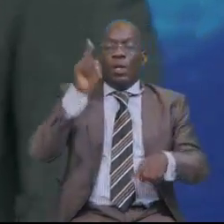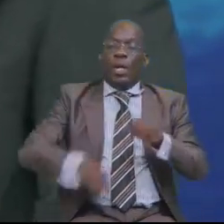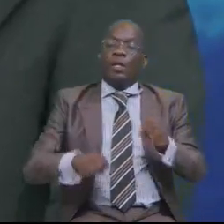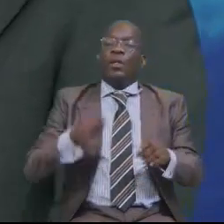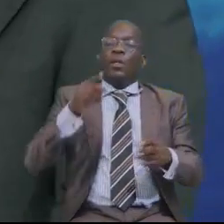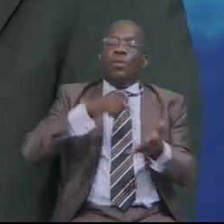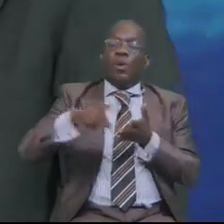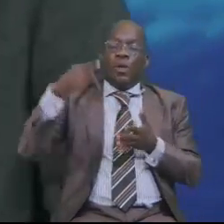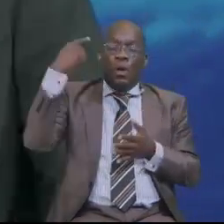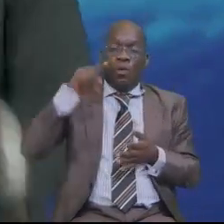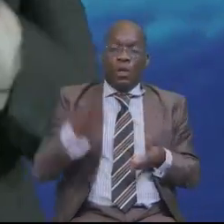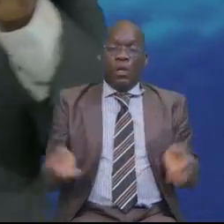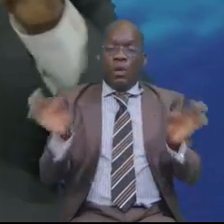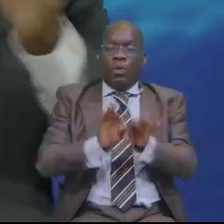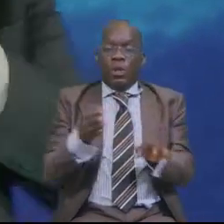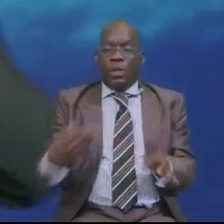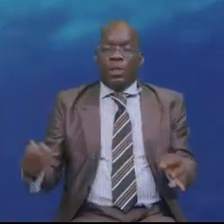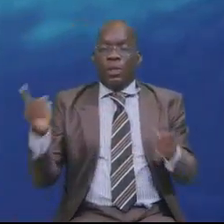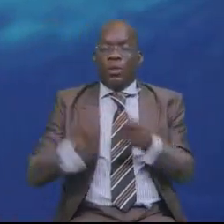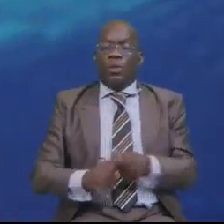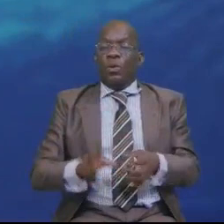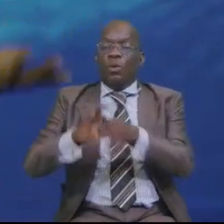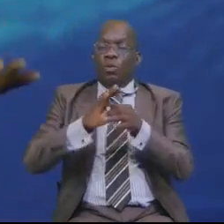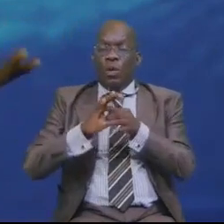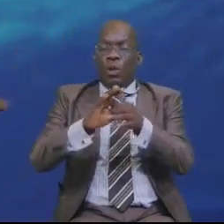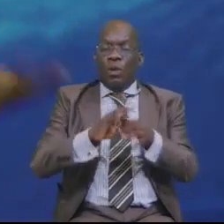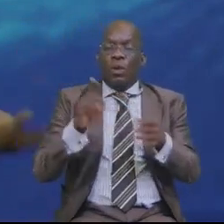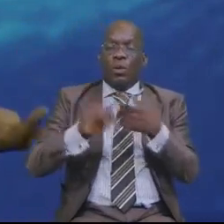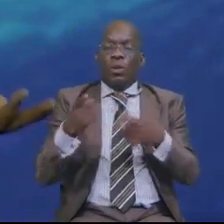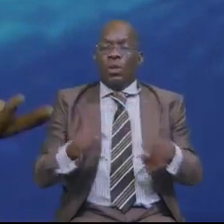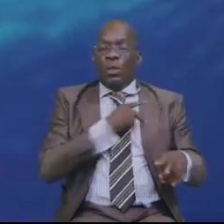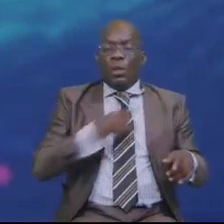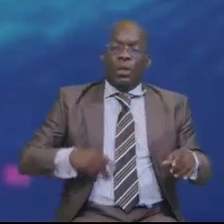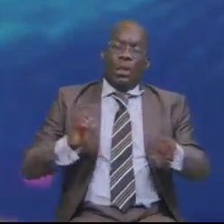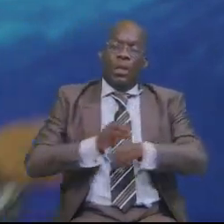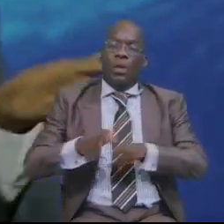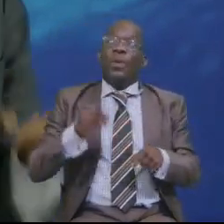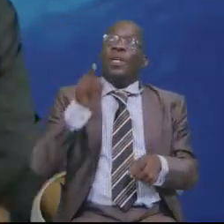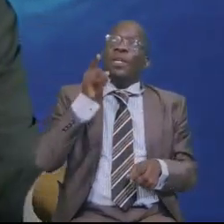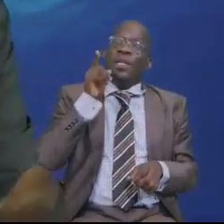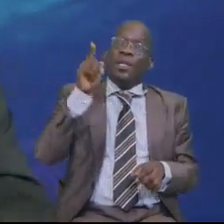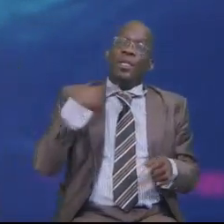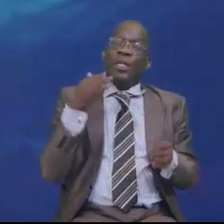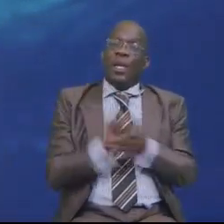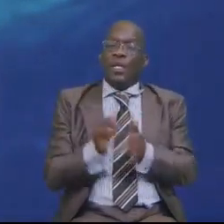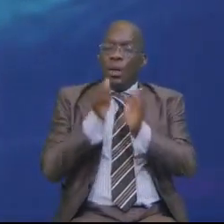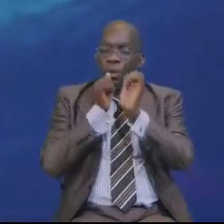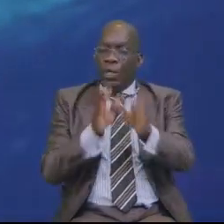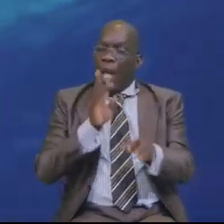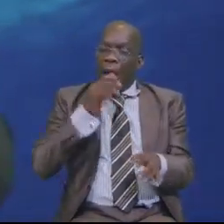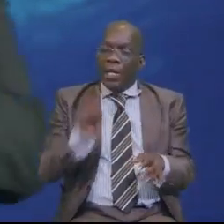of belonging to the kingdom. And so he says, blessed are the poor in